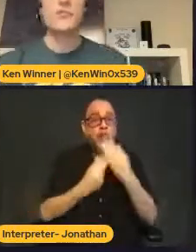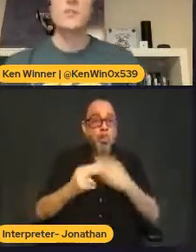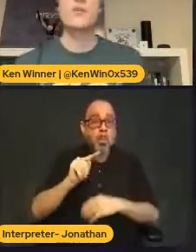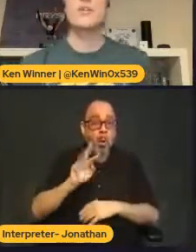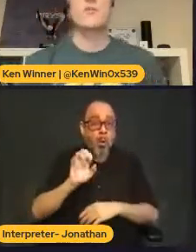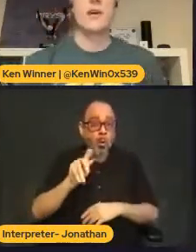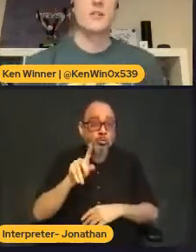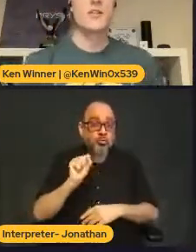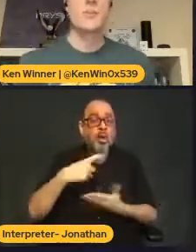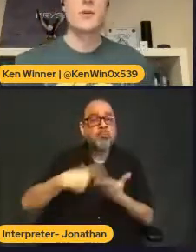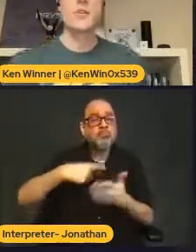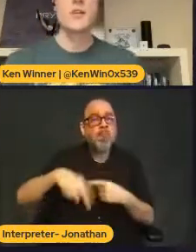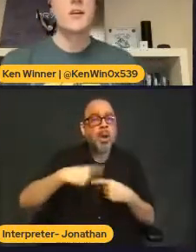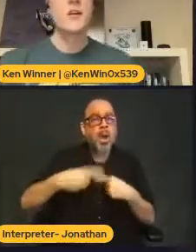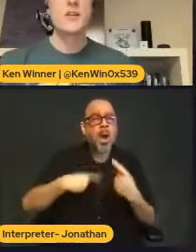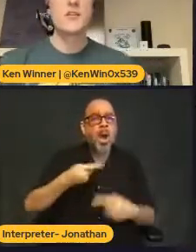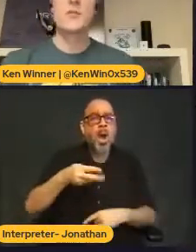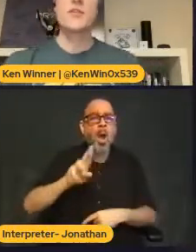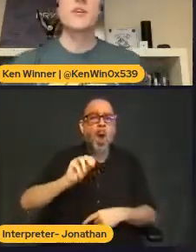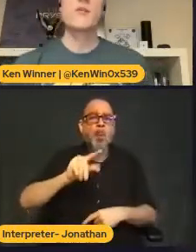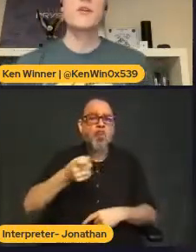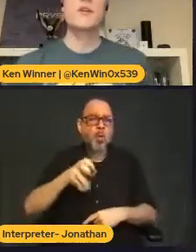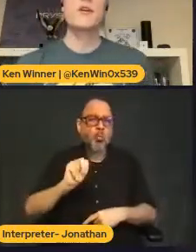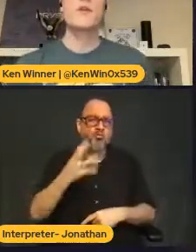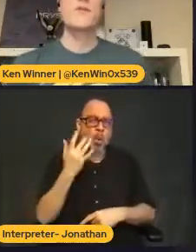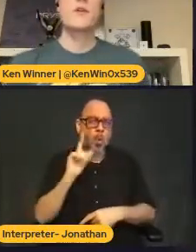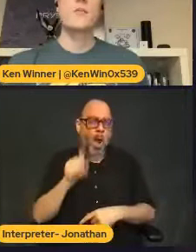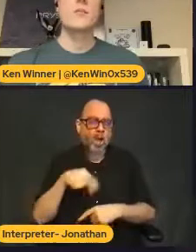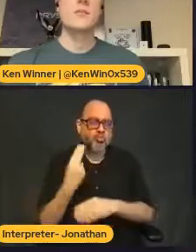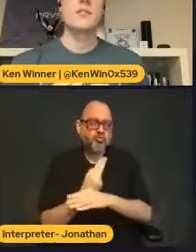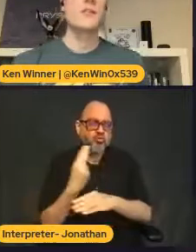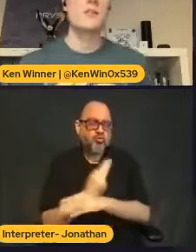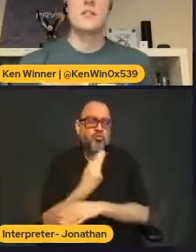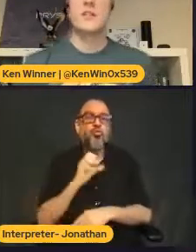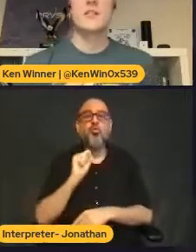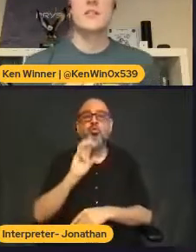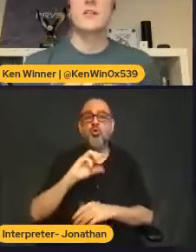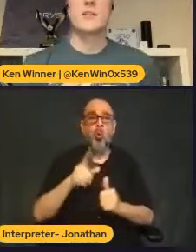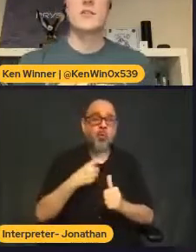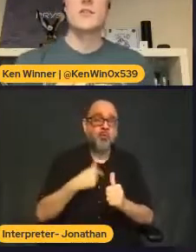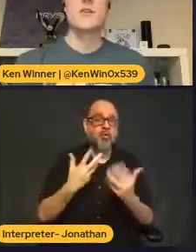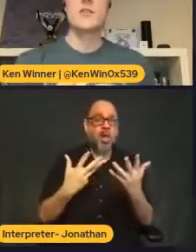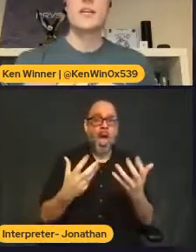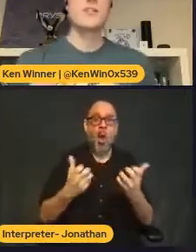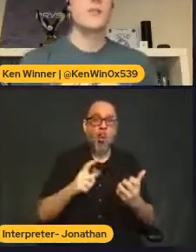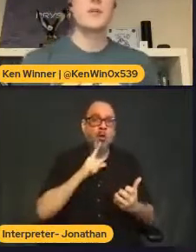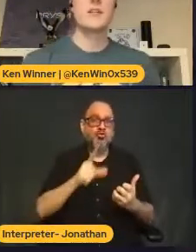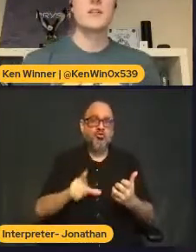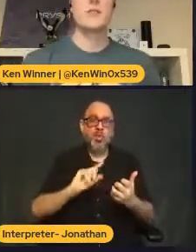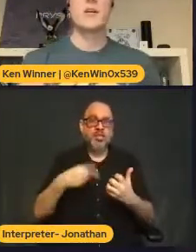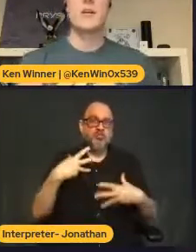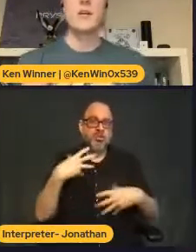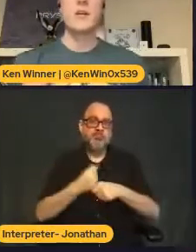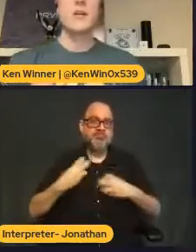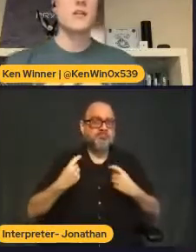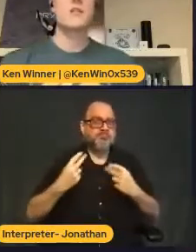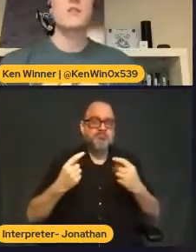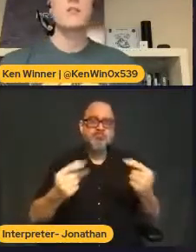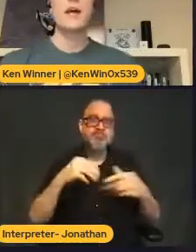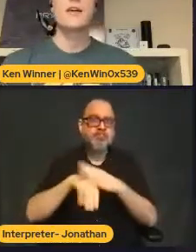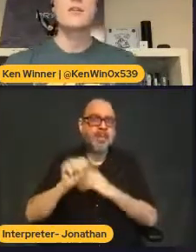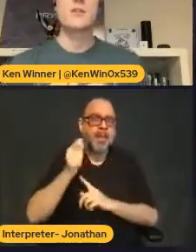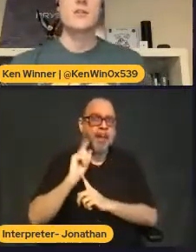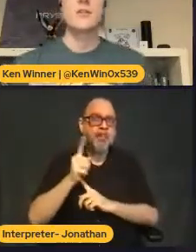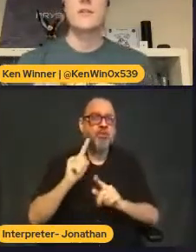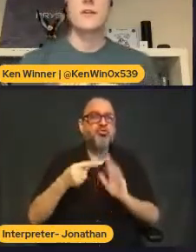know, using ProGen, why I should use ProGen. So originally I wanted to go from 0 to 60 and show in 10 minutes that we could get an